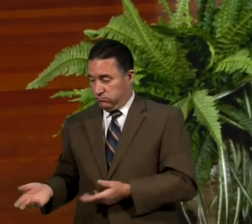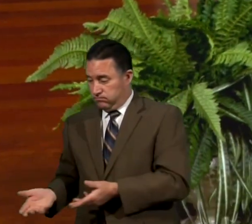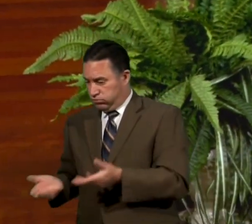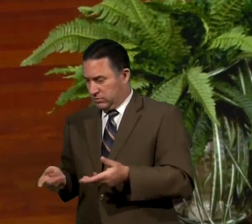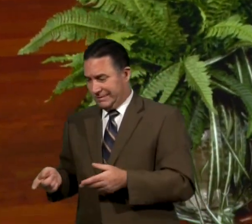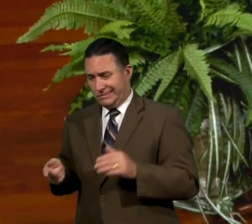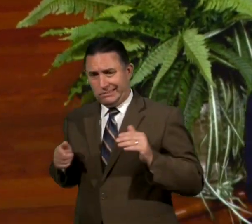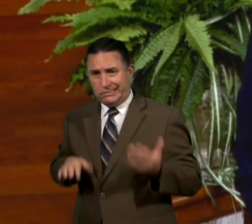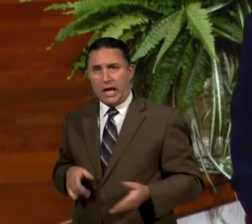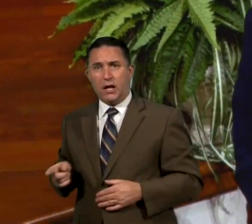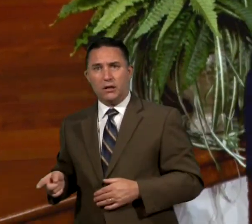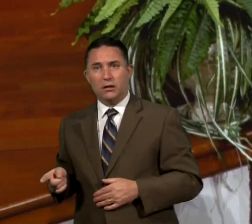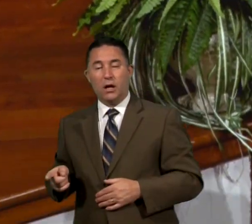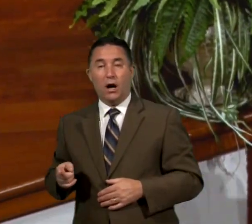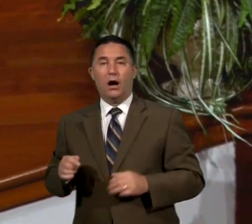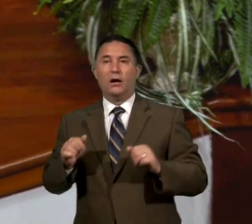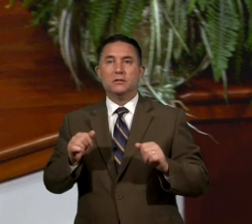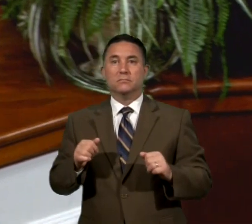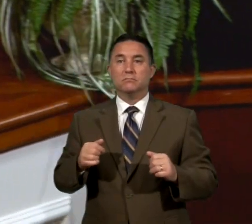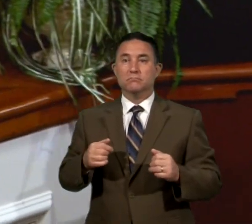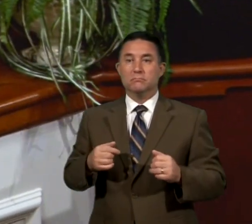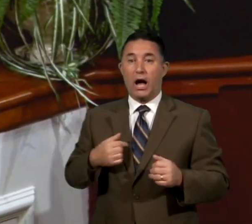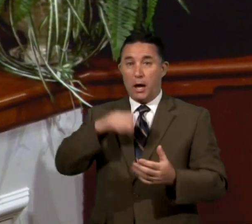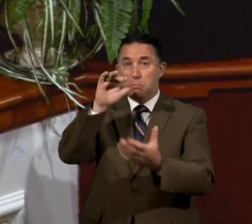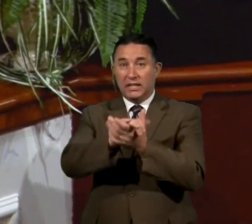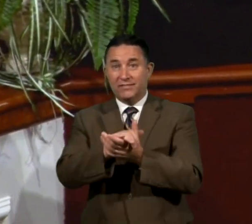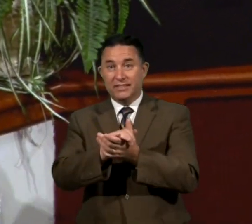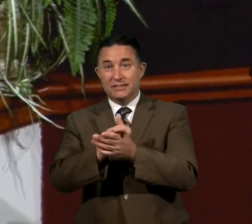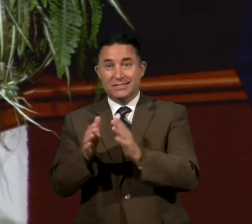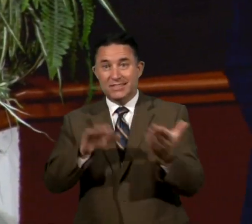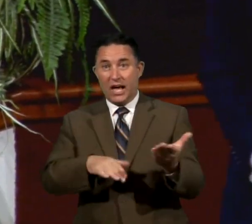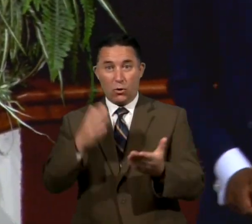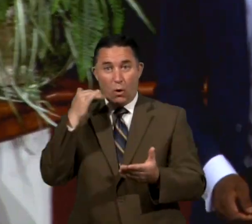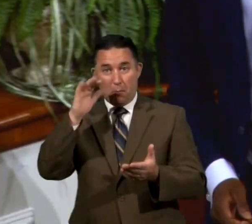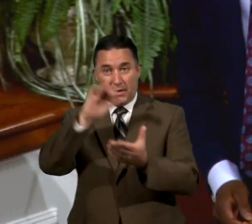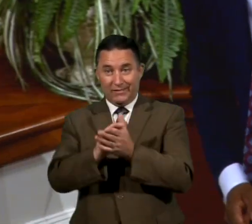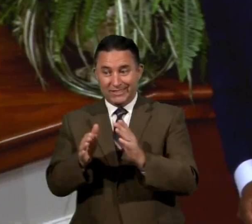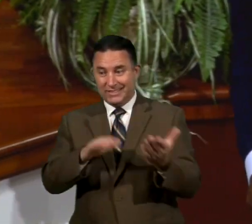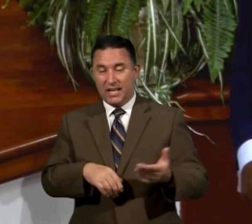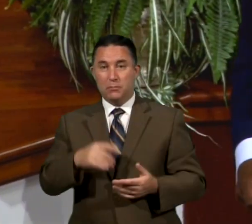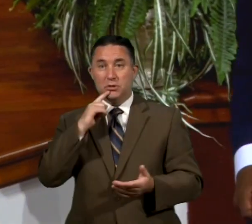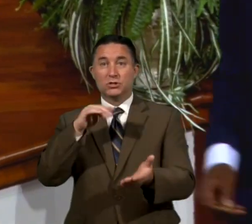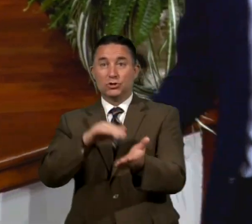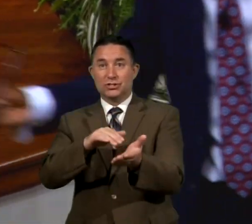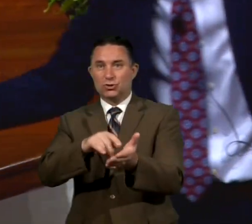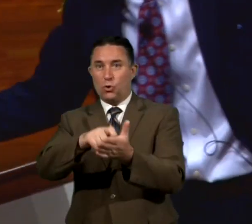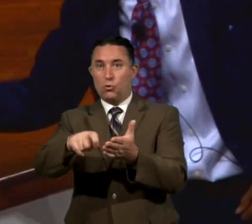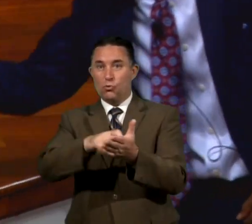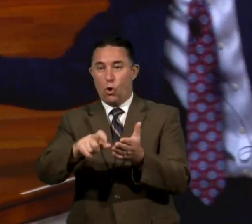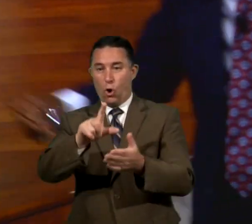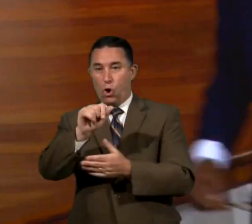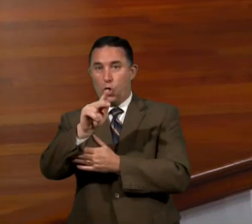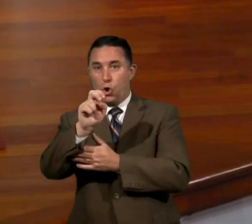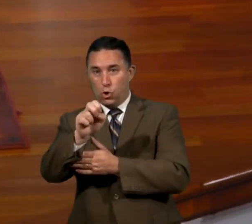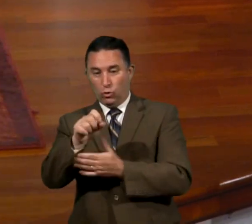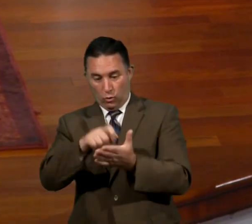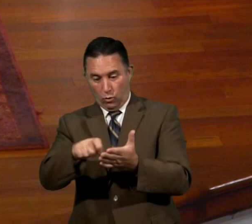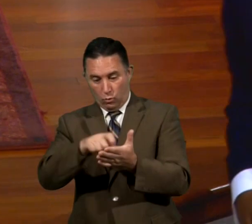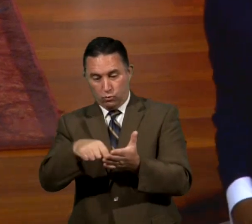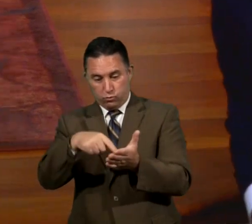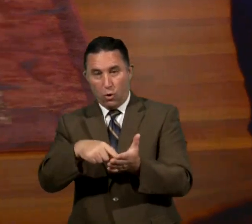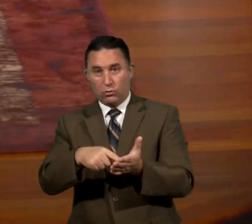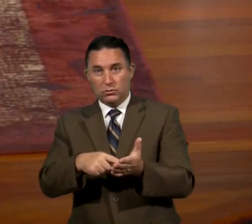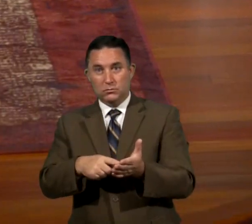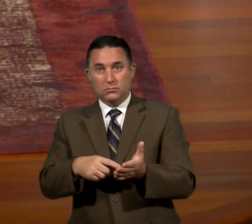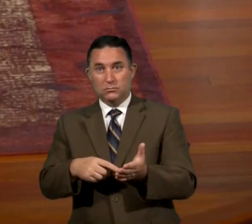dead. Now, I can give credence to it. I believe he was dead. Why do I believe he was dead? Because a physician wrote it. Luke wrote this. And